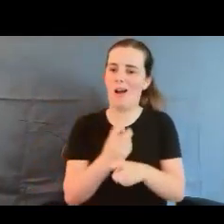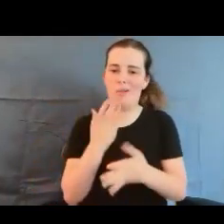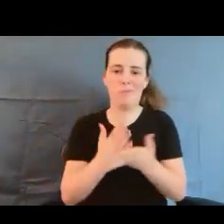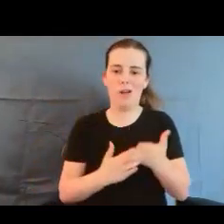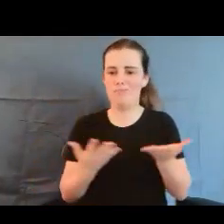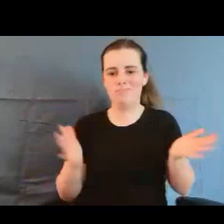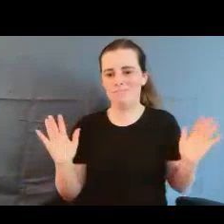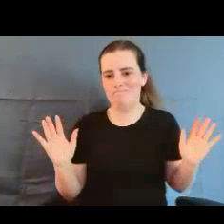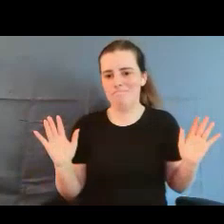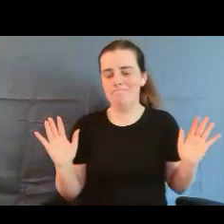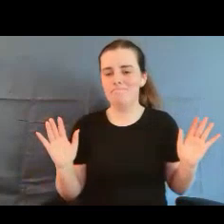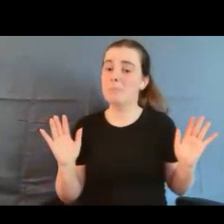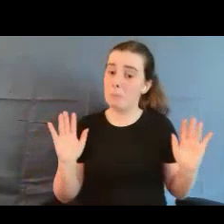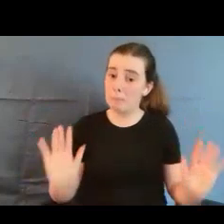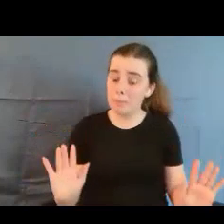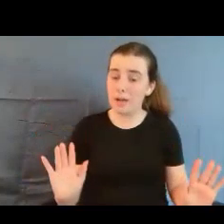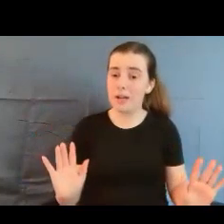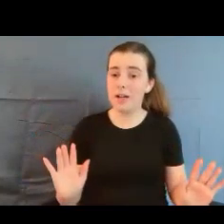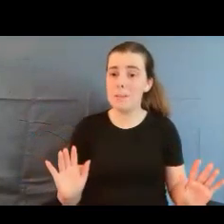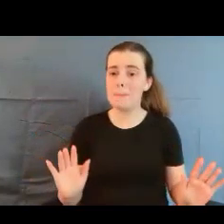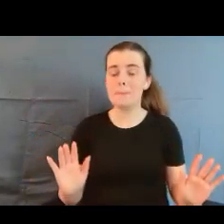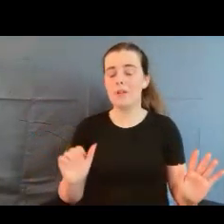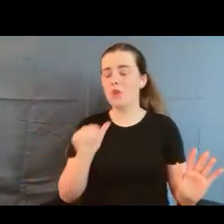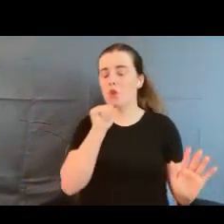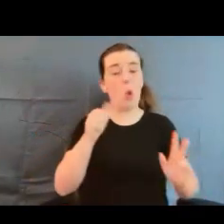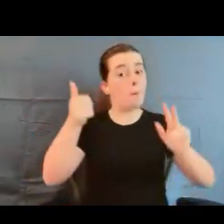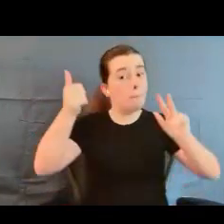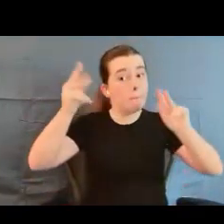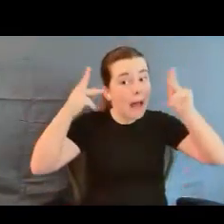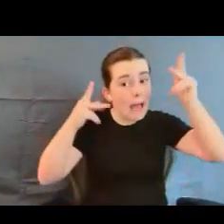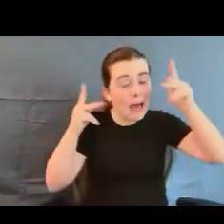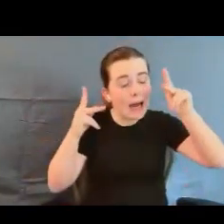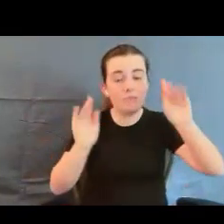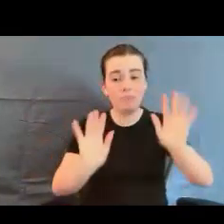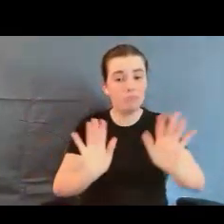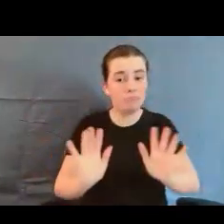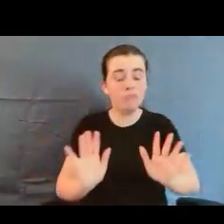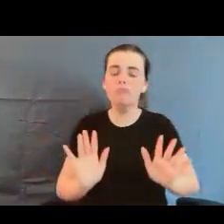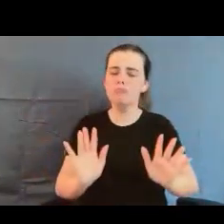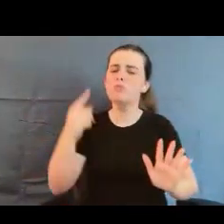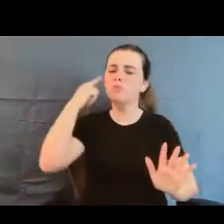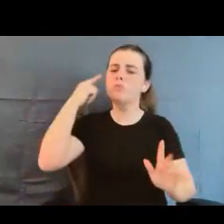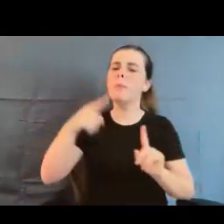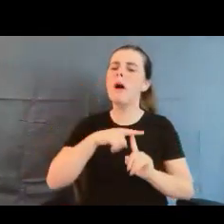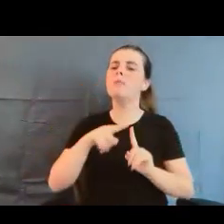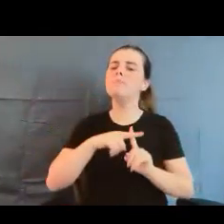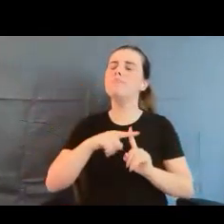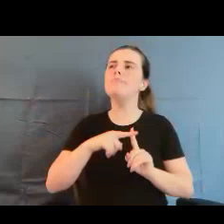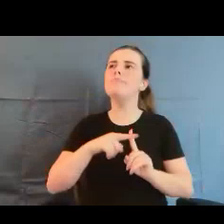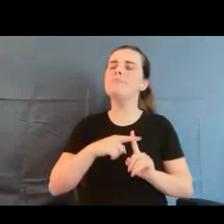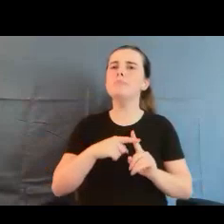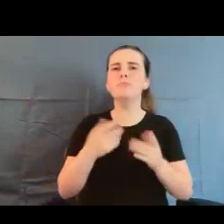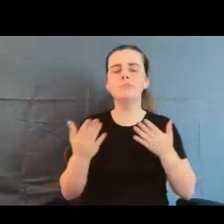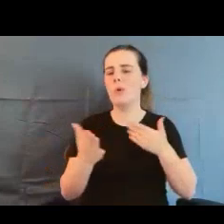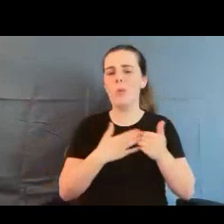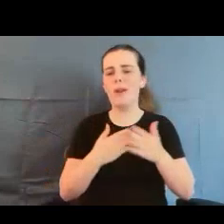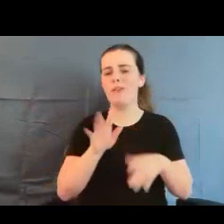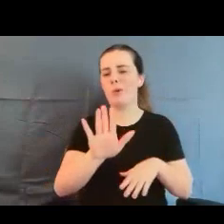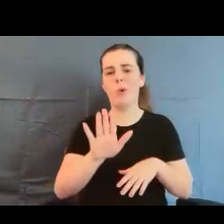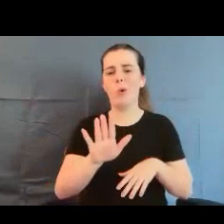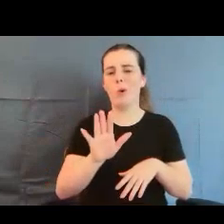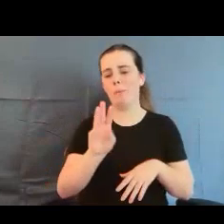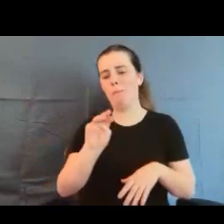But don't let yourself get psyched out about it. And think positive thoughts. Remember, like whatever mantra you come up with, just keep